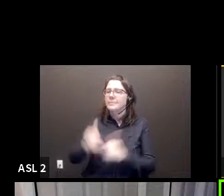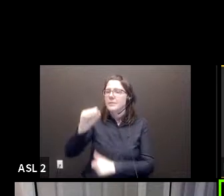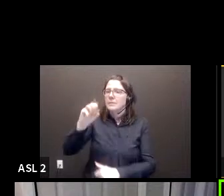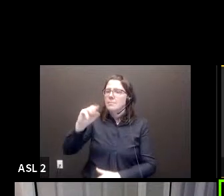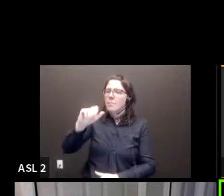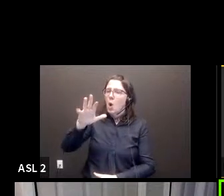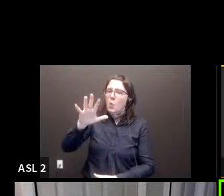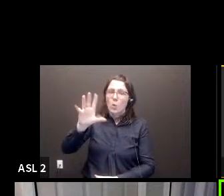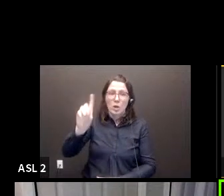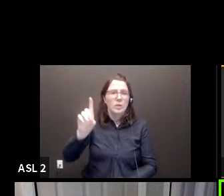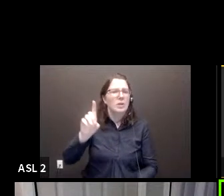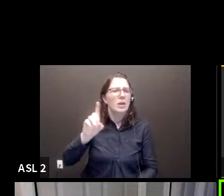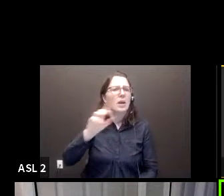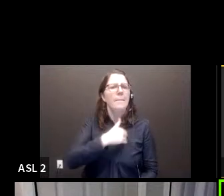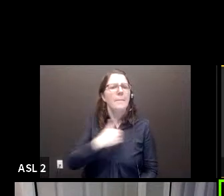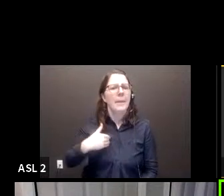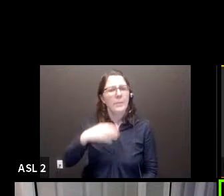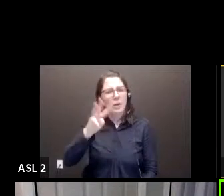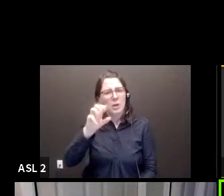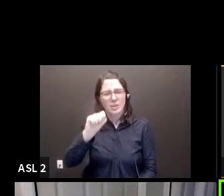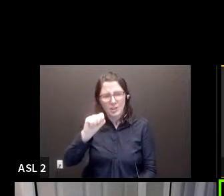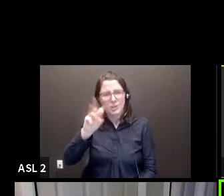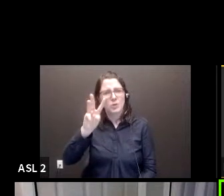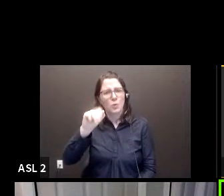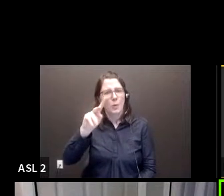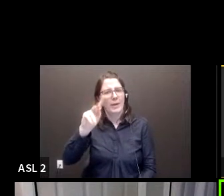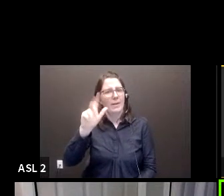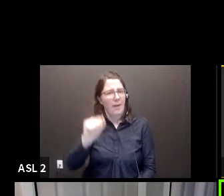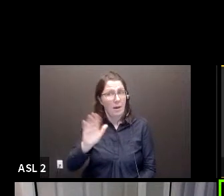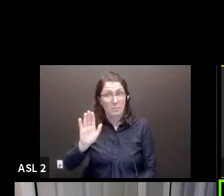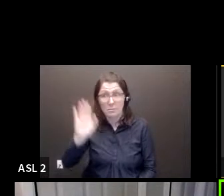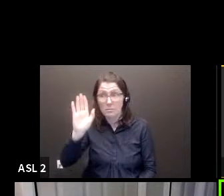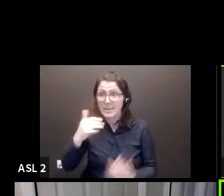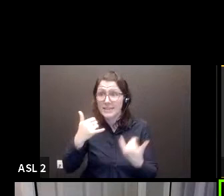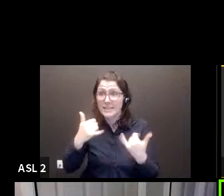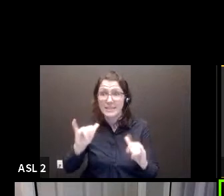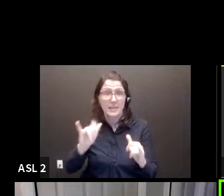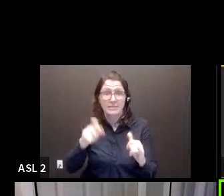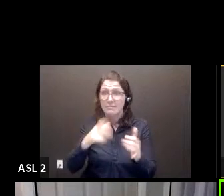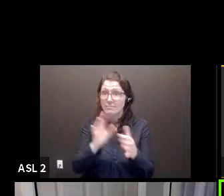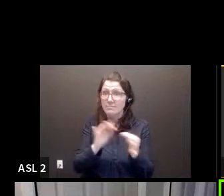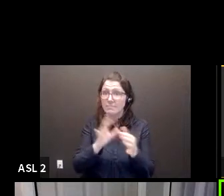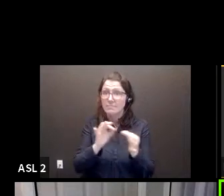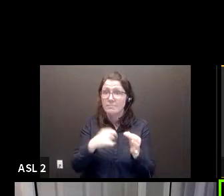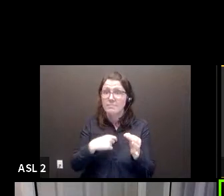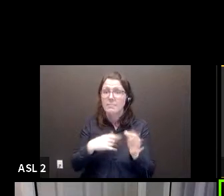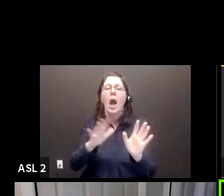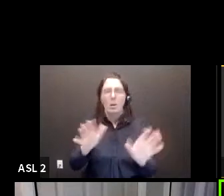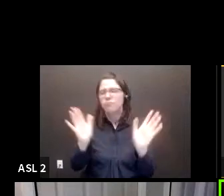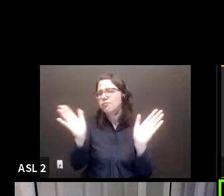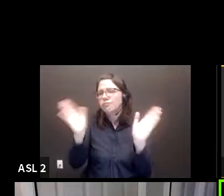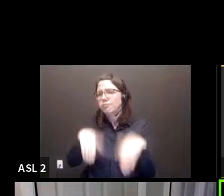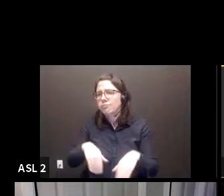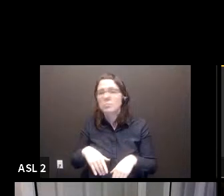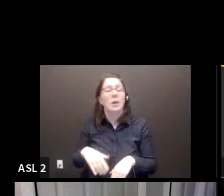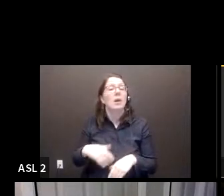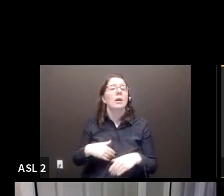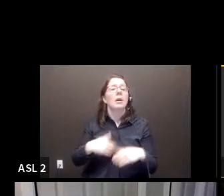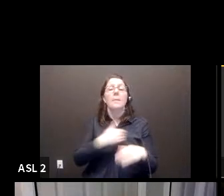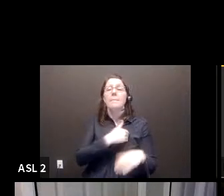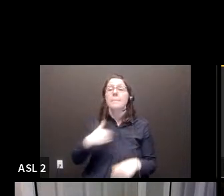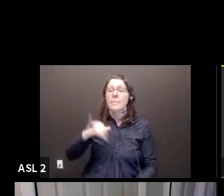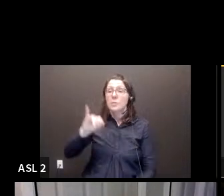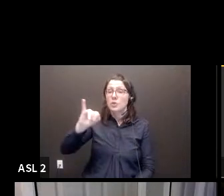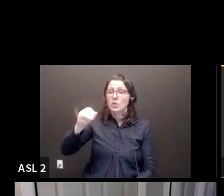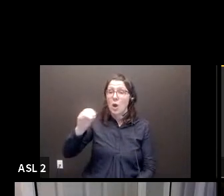sweden you still have your hand up i i didn't uh go to you because i yeah okay so remember johnson all right thank you